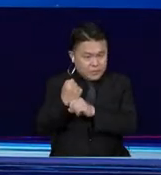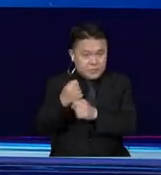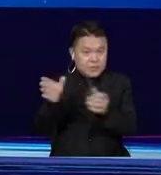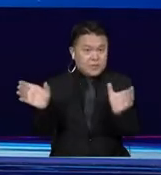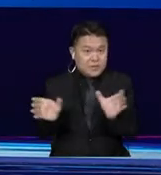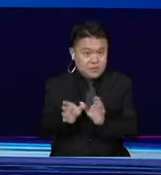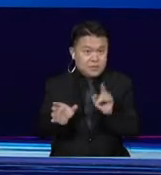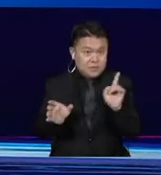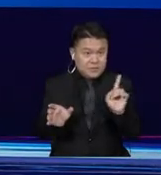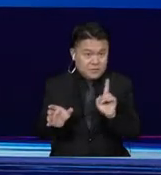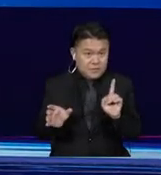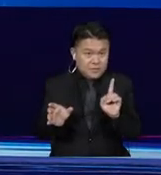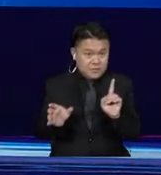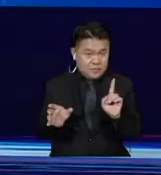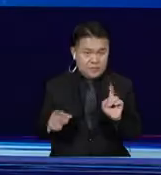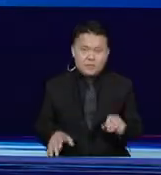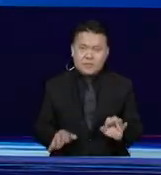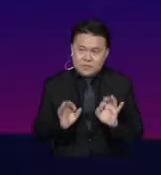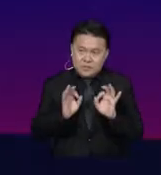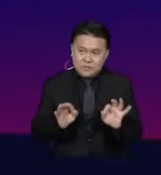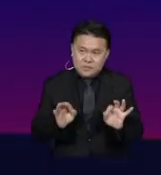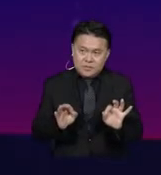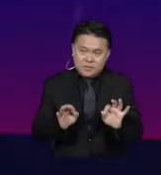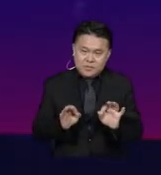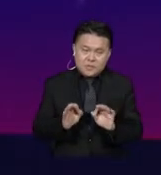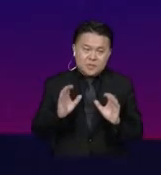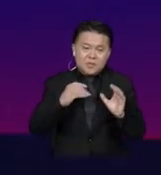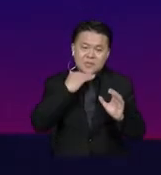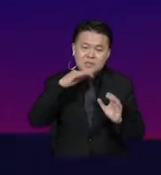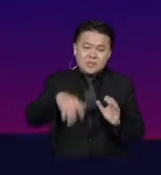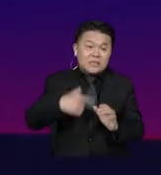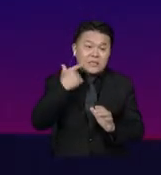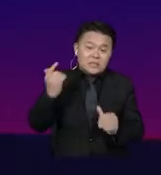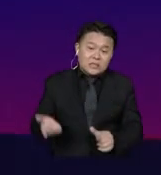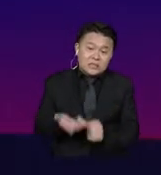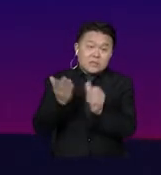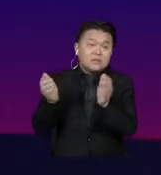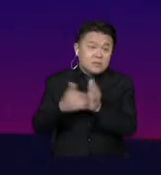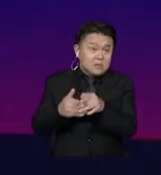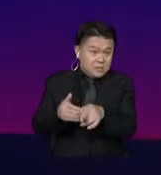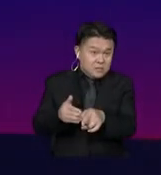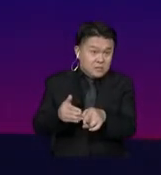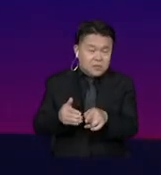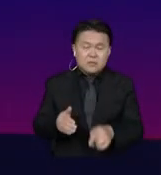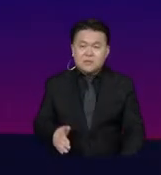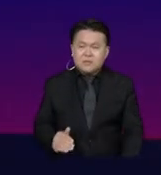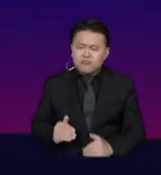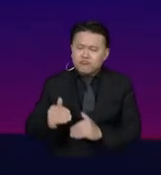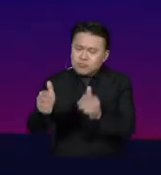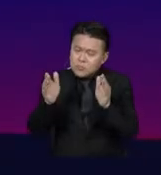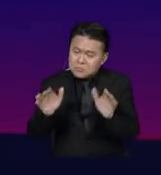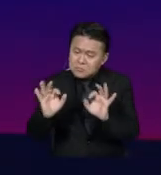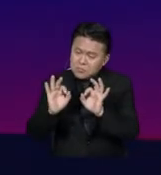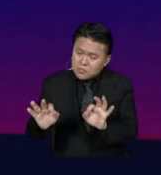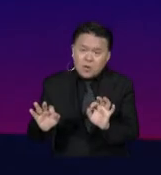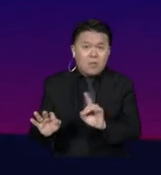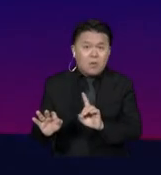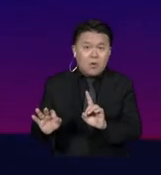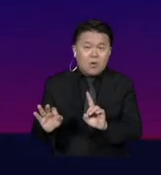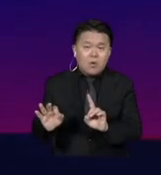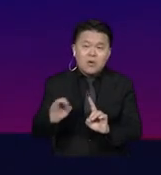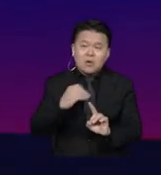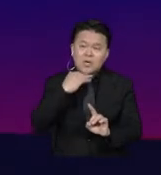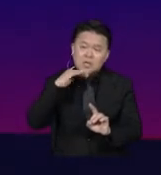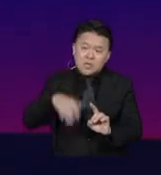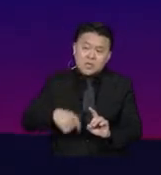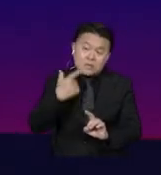puppies. And even if you raise a wolf puppy, they are, when they grow up, they are afraid